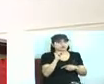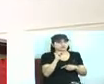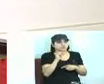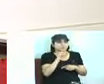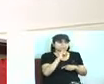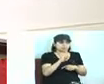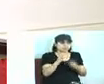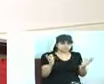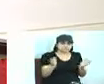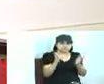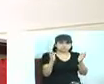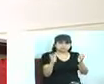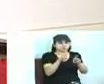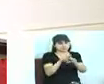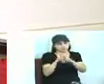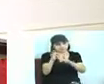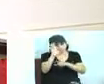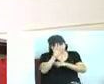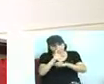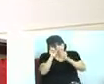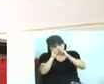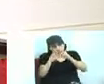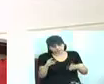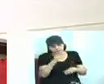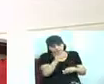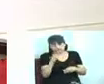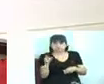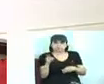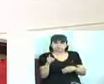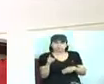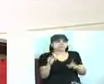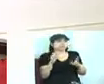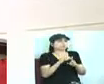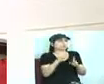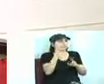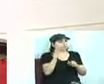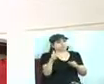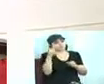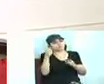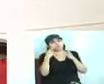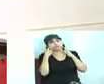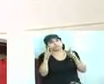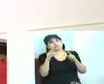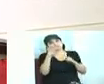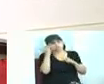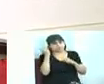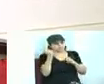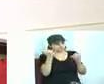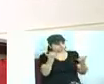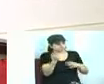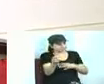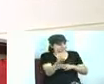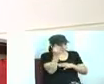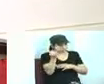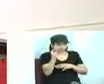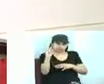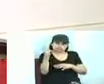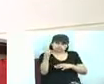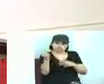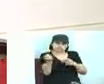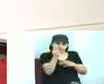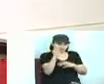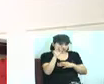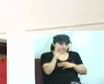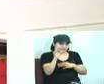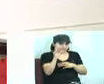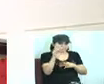really encourage you to give as God is blessing you. I am reminded there is one other announcement that I forgot. This Saturday is the first Saturday of the month, and